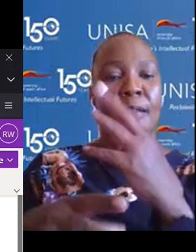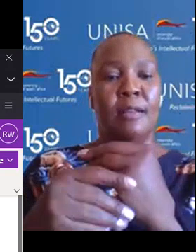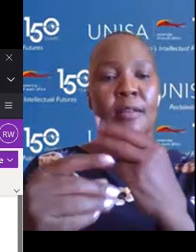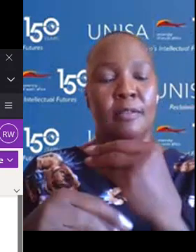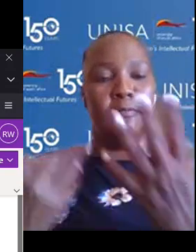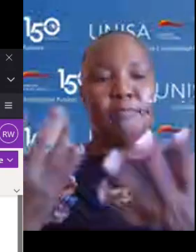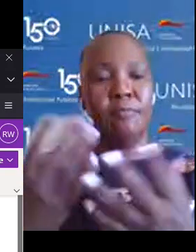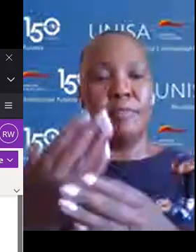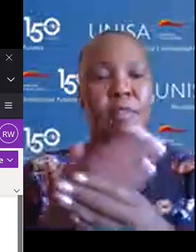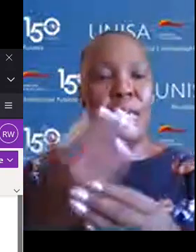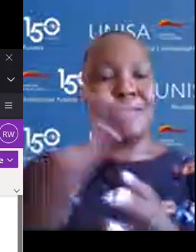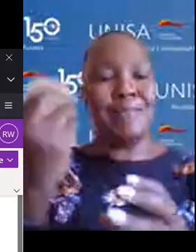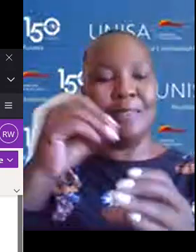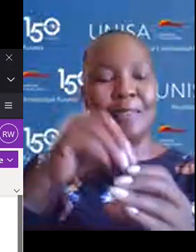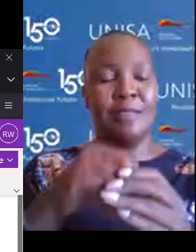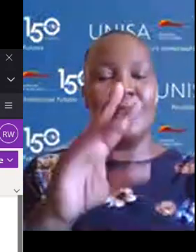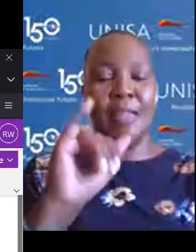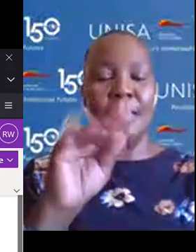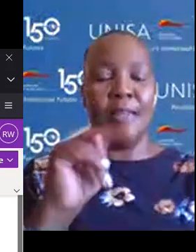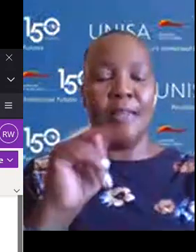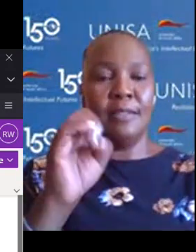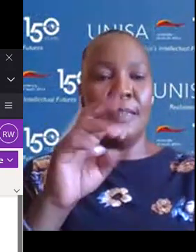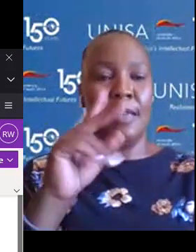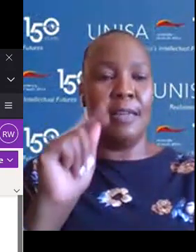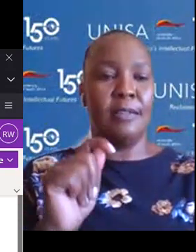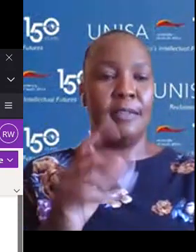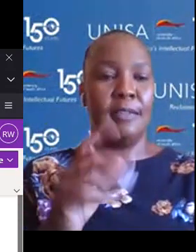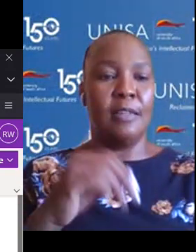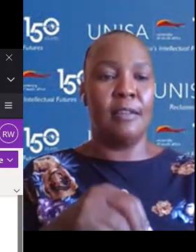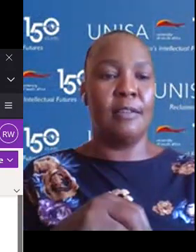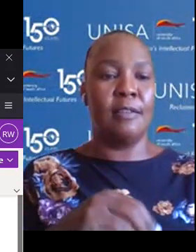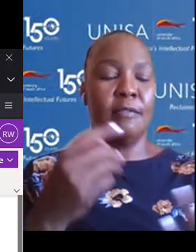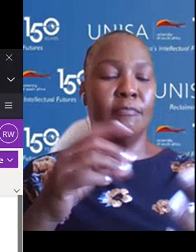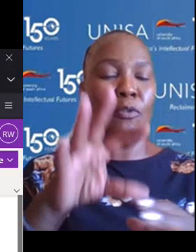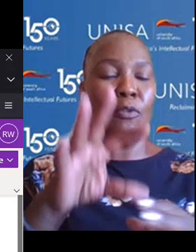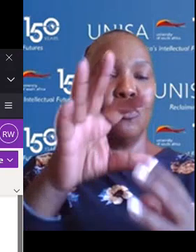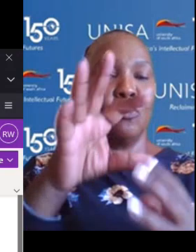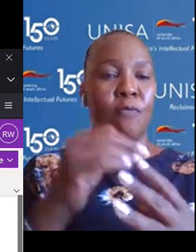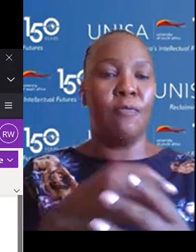I can just say insert, say a file, say that is the,